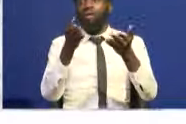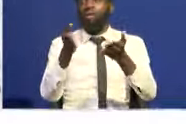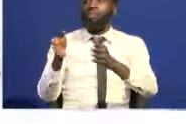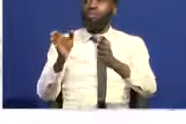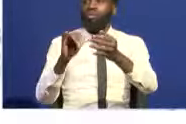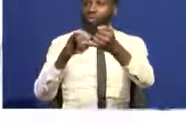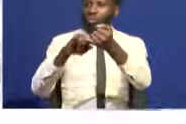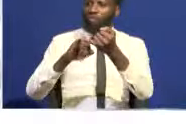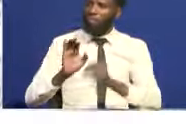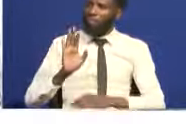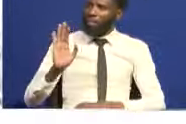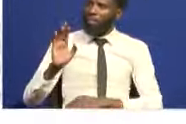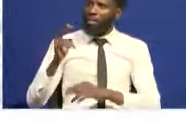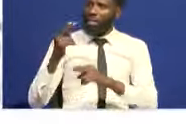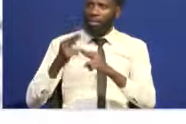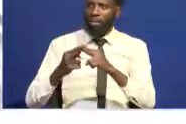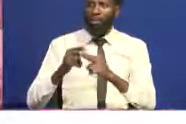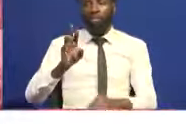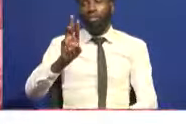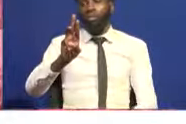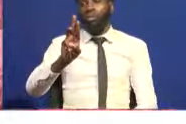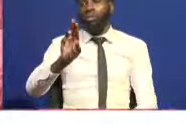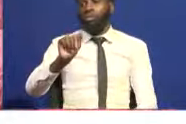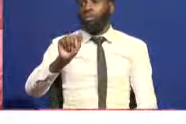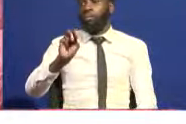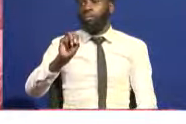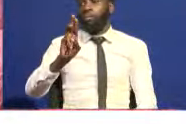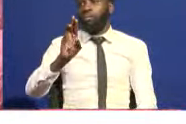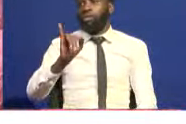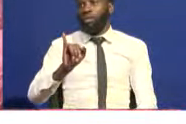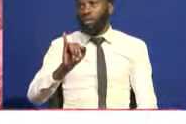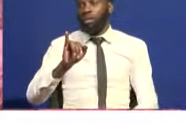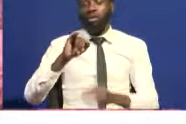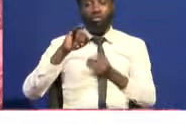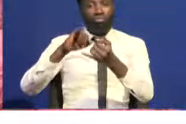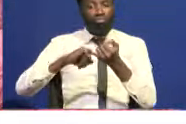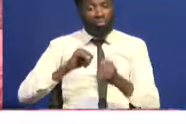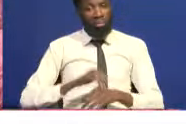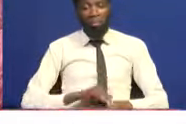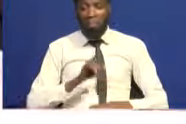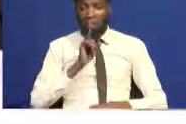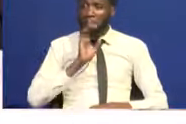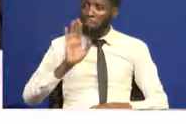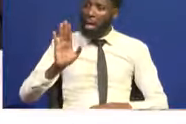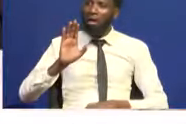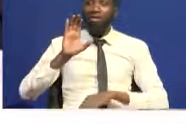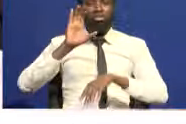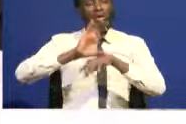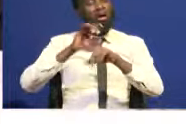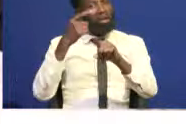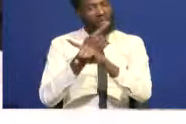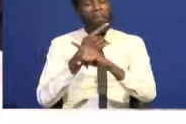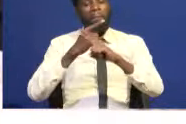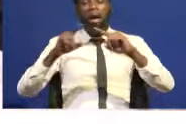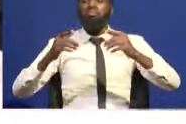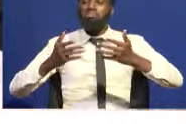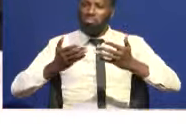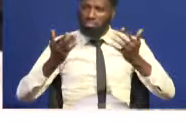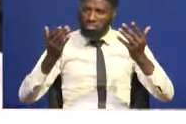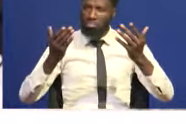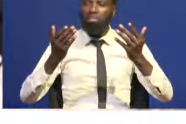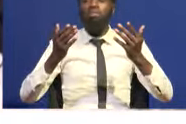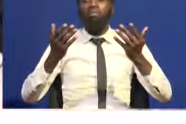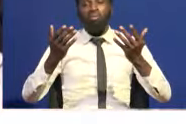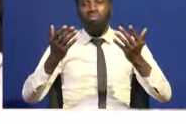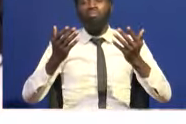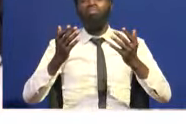of his life, Philomena Wamboi. Peter said not even his denomination would stop him from exchanging vows with the